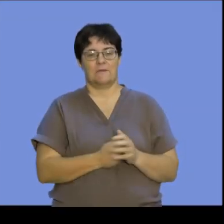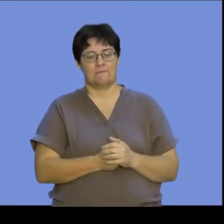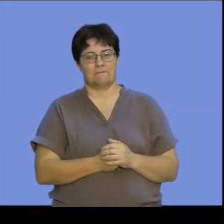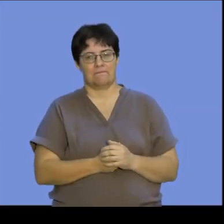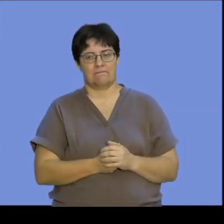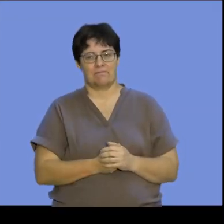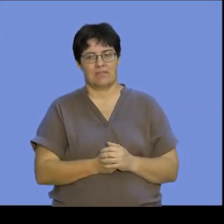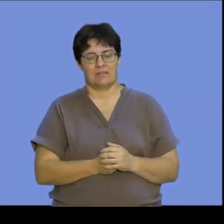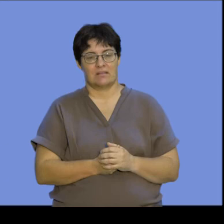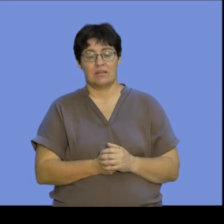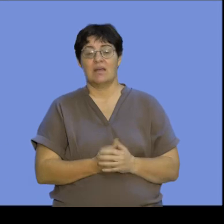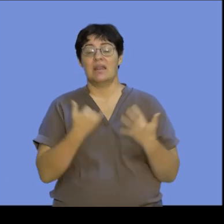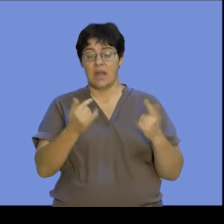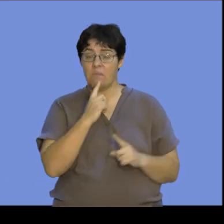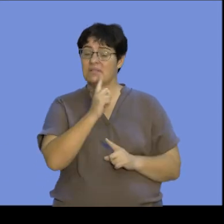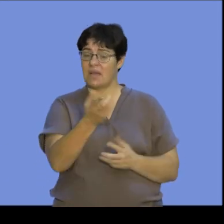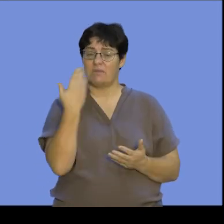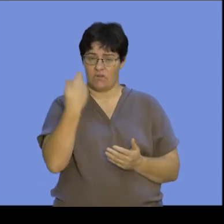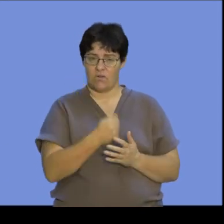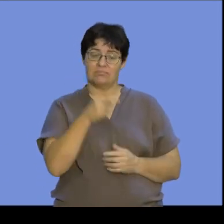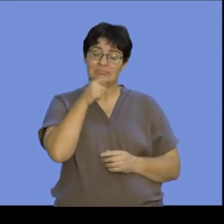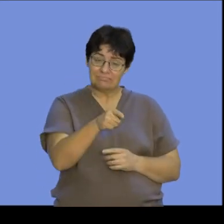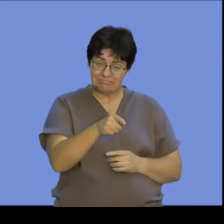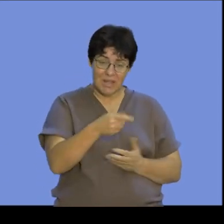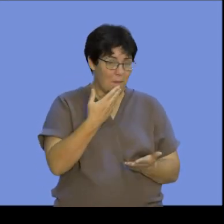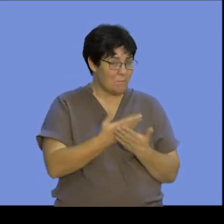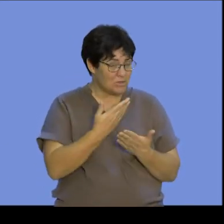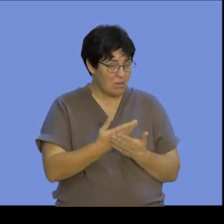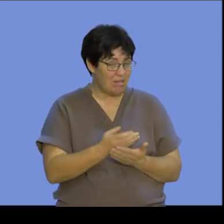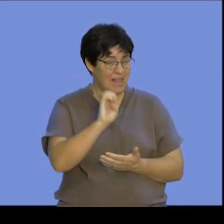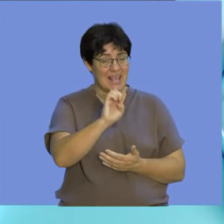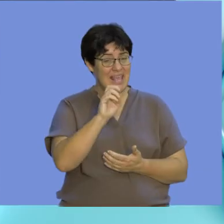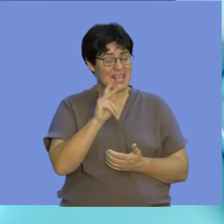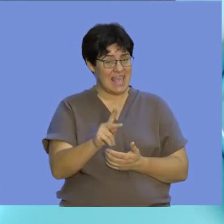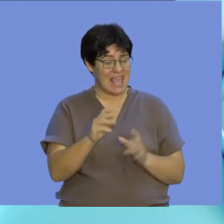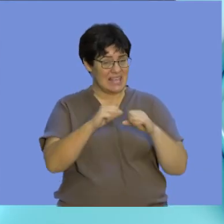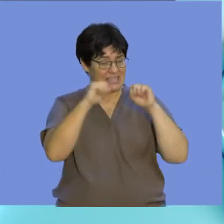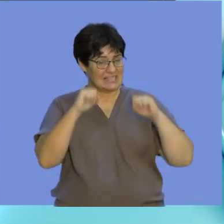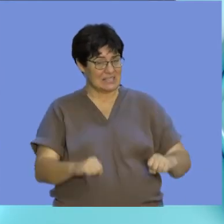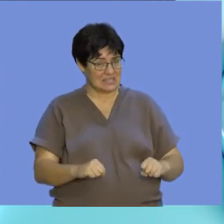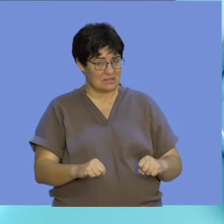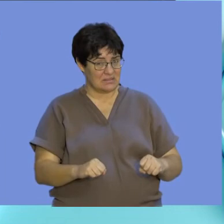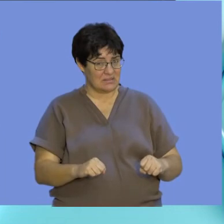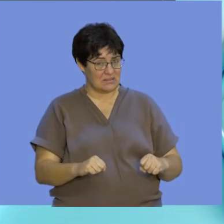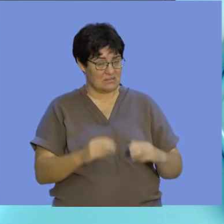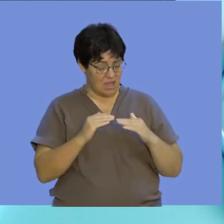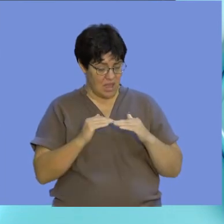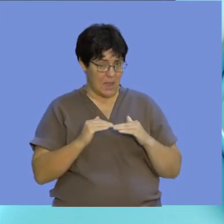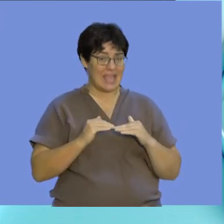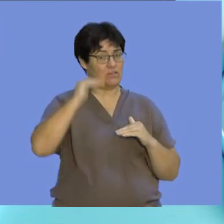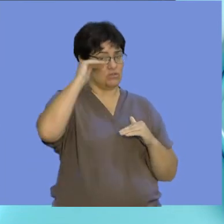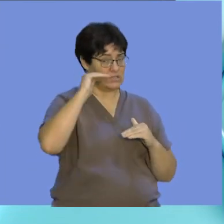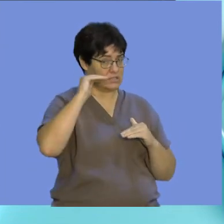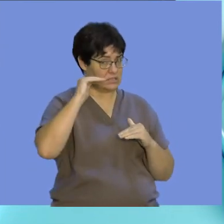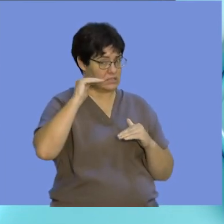mentioned this, is it possible for the kinetic energy of a system to increase? Everything